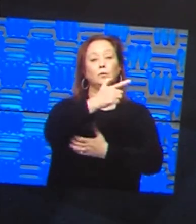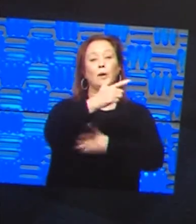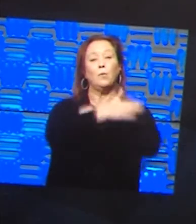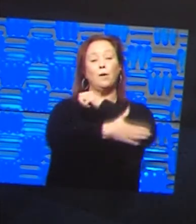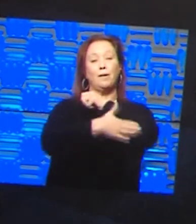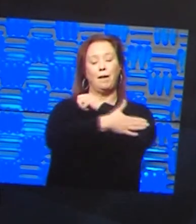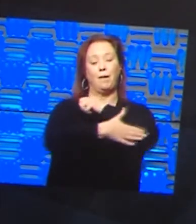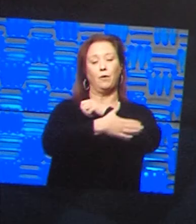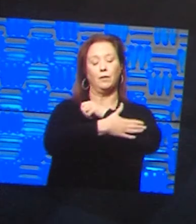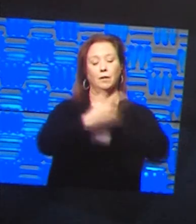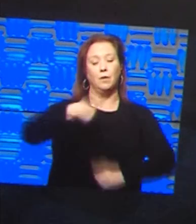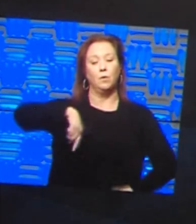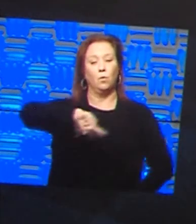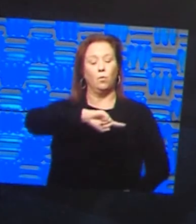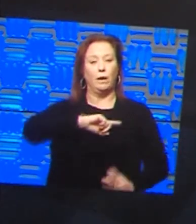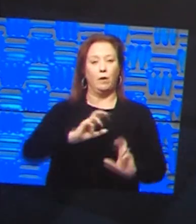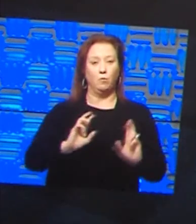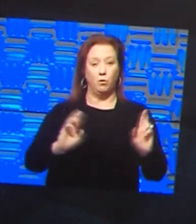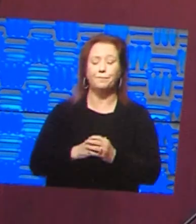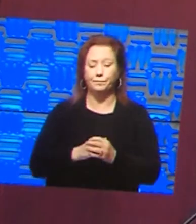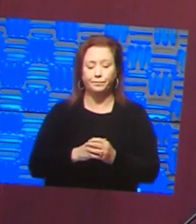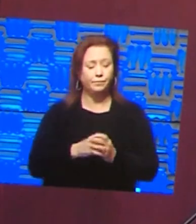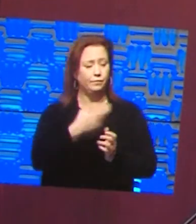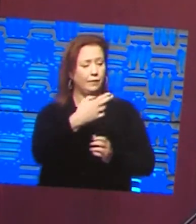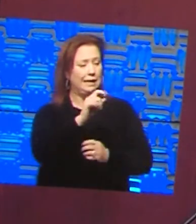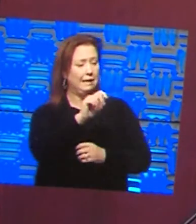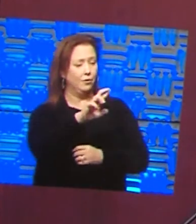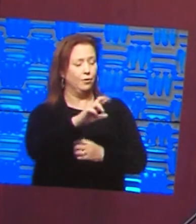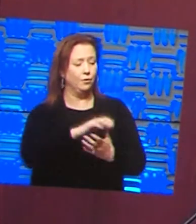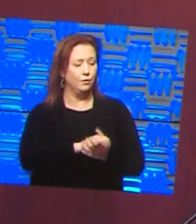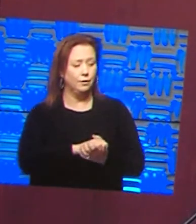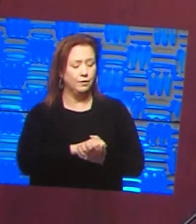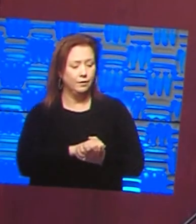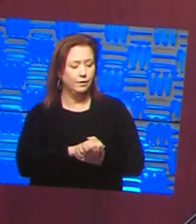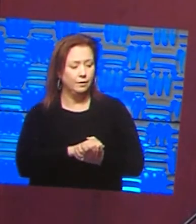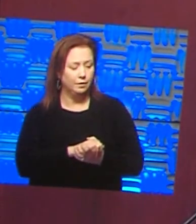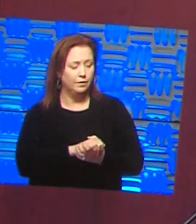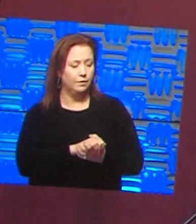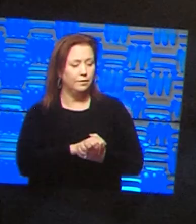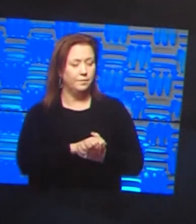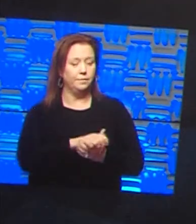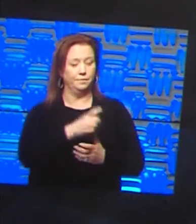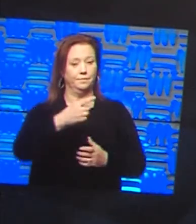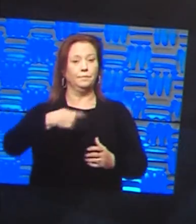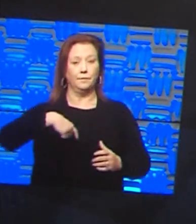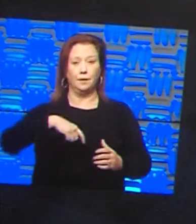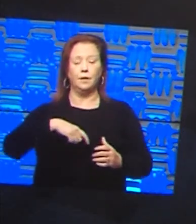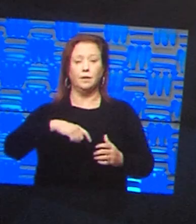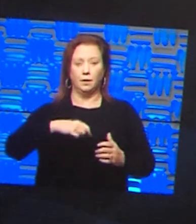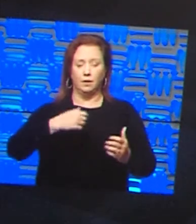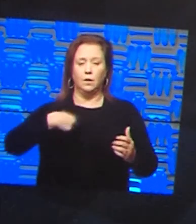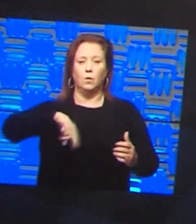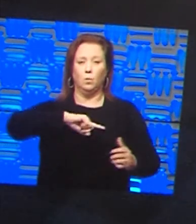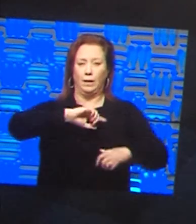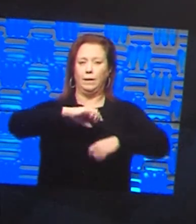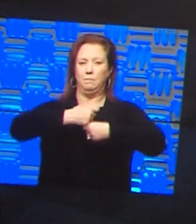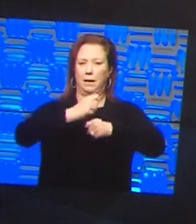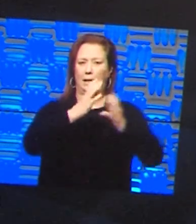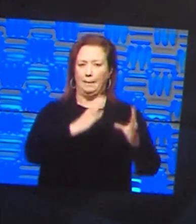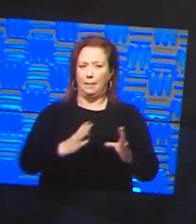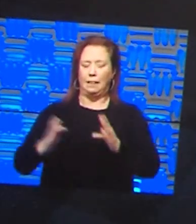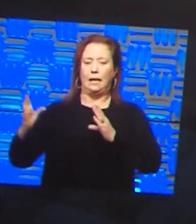referral center for 21 counties, you know, we're preparing for a larger census if need be.